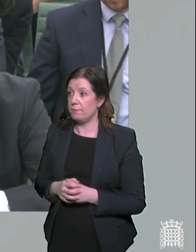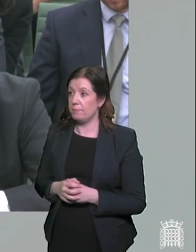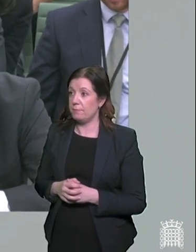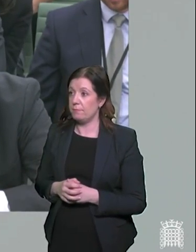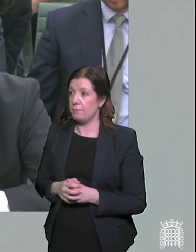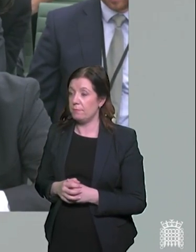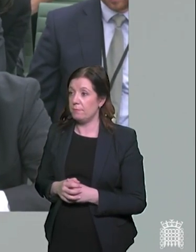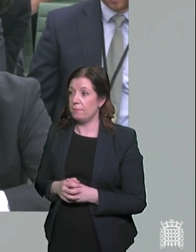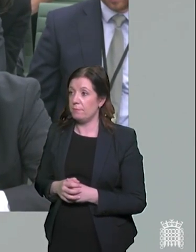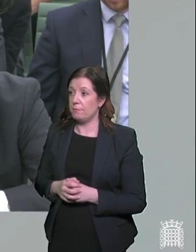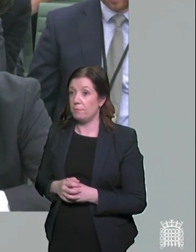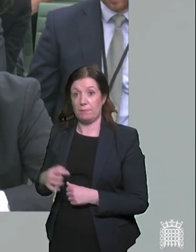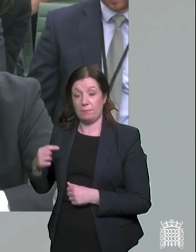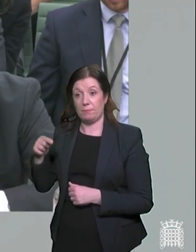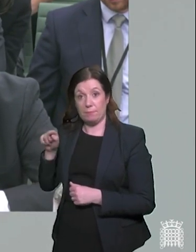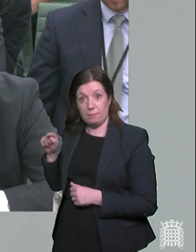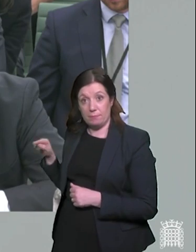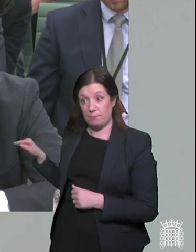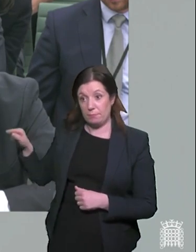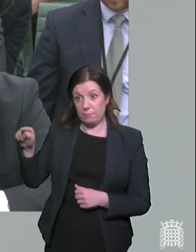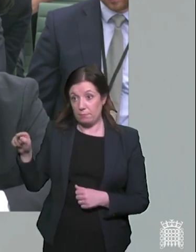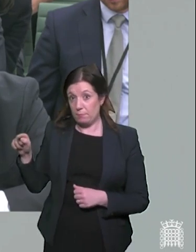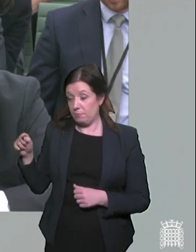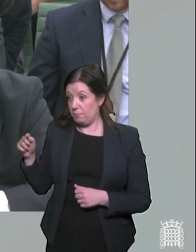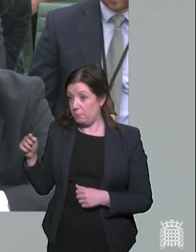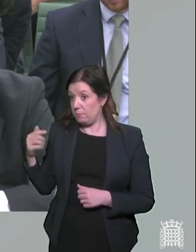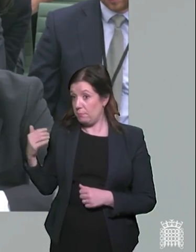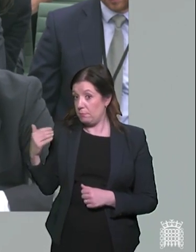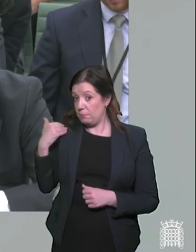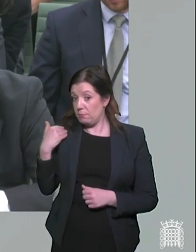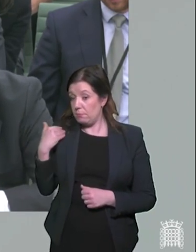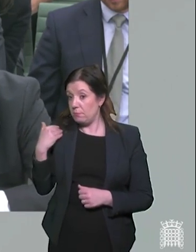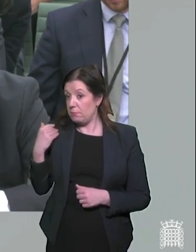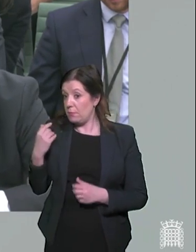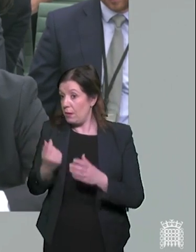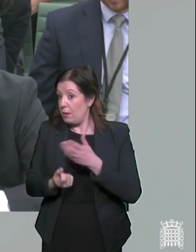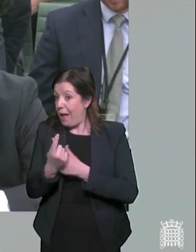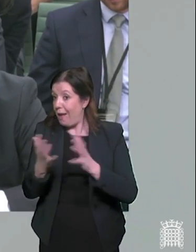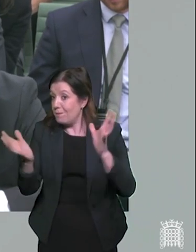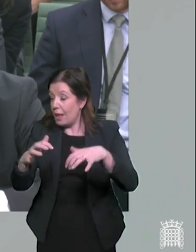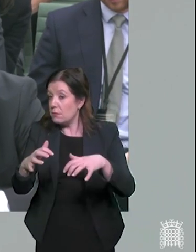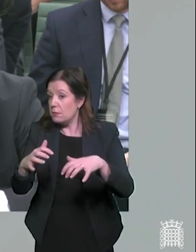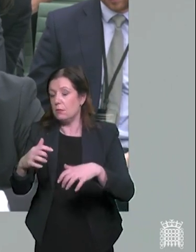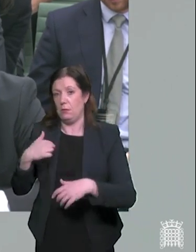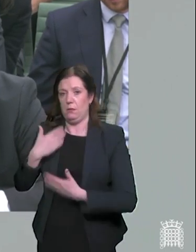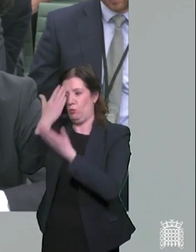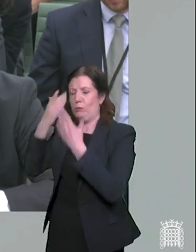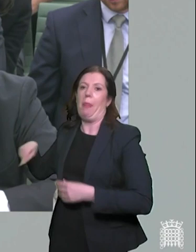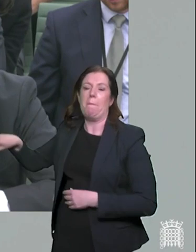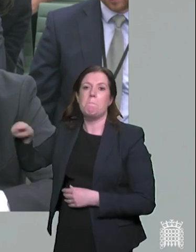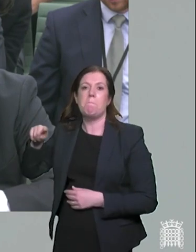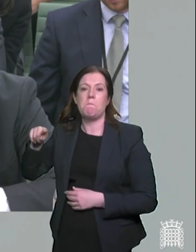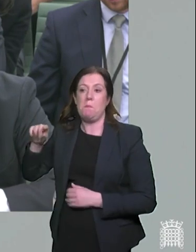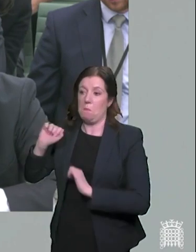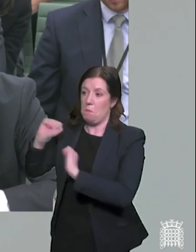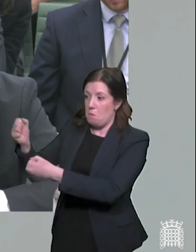I had the assurances that I had received about that event were from people that I had the utmost respect for